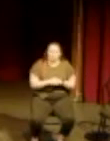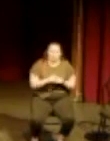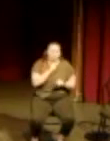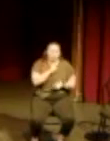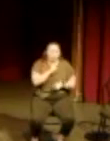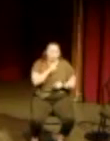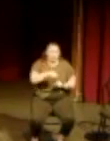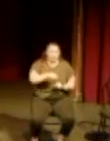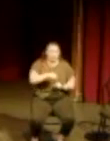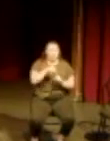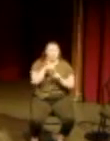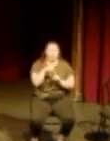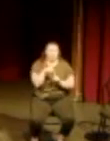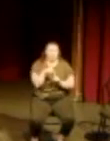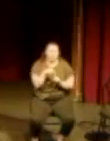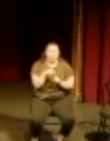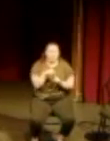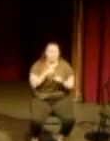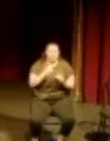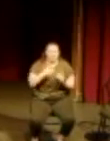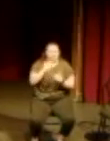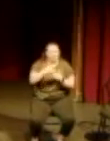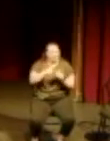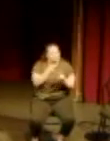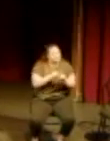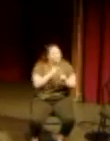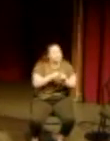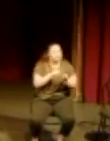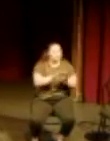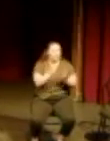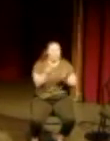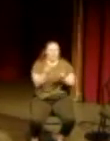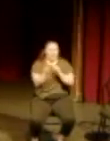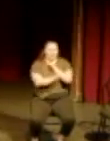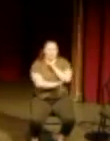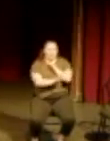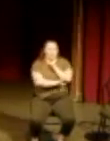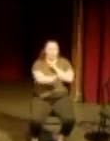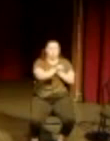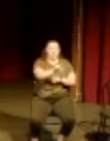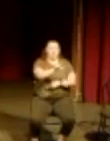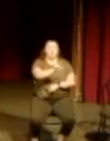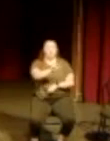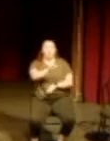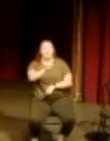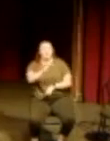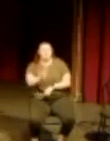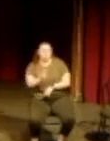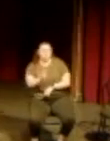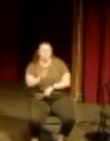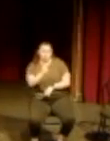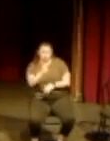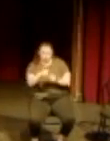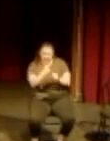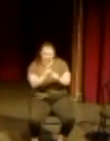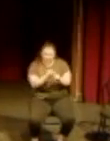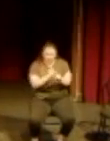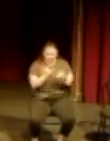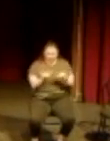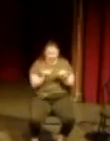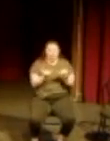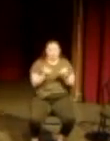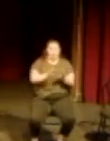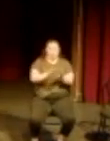here in the next month, and that will be open for the fall of 2024. So 2 years from today, we'll be opening up